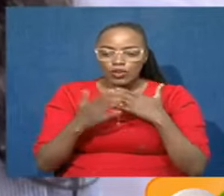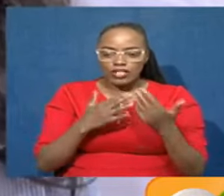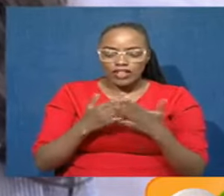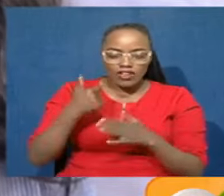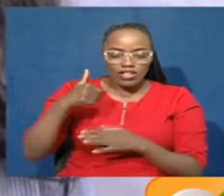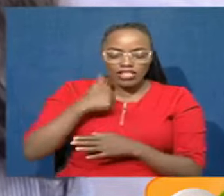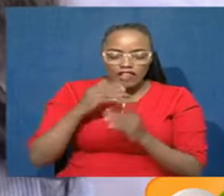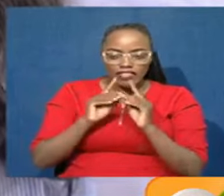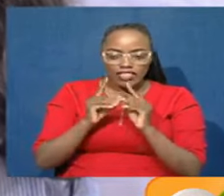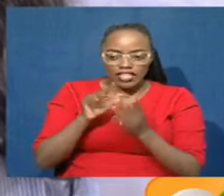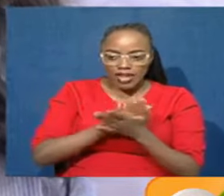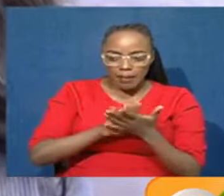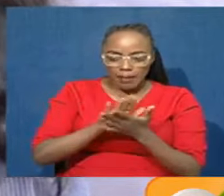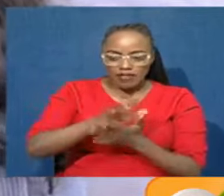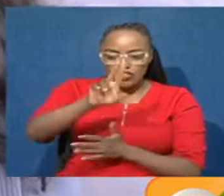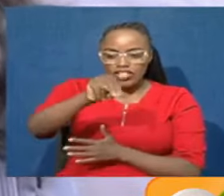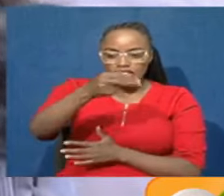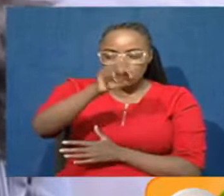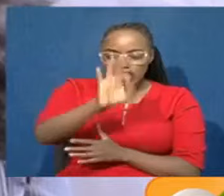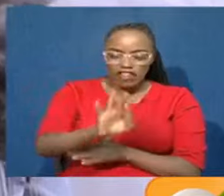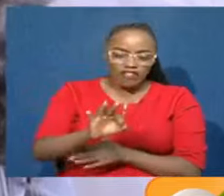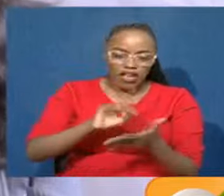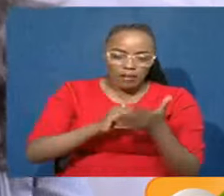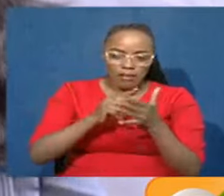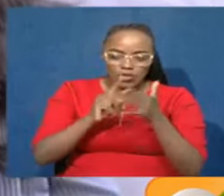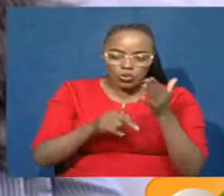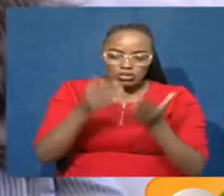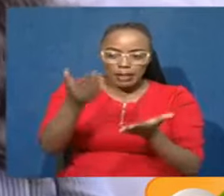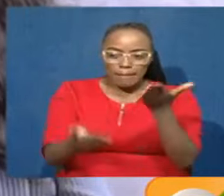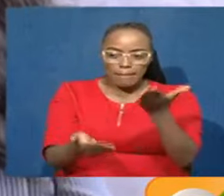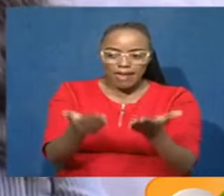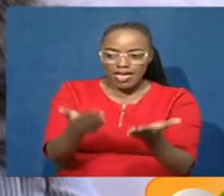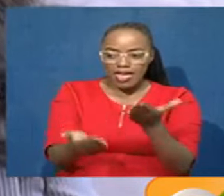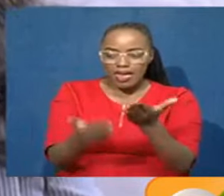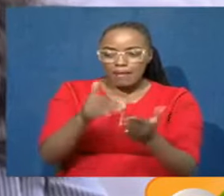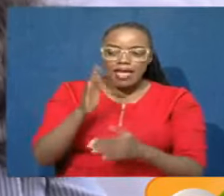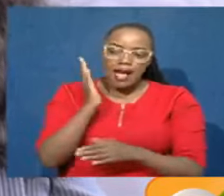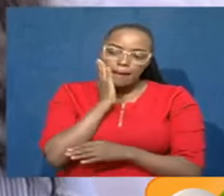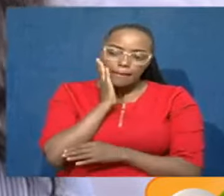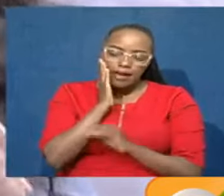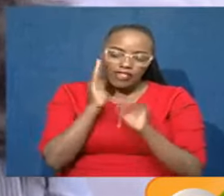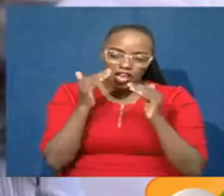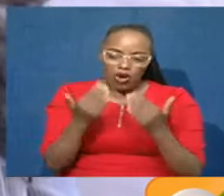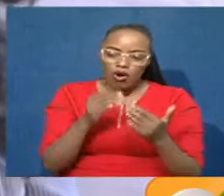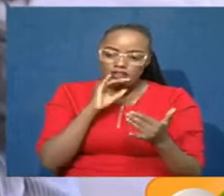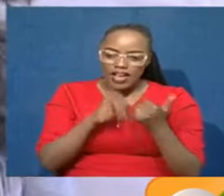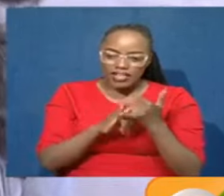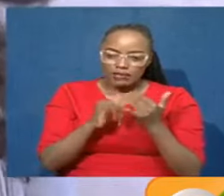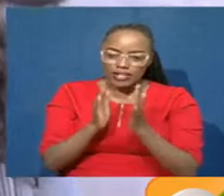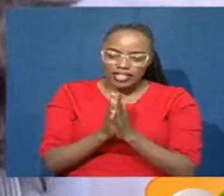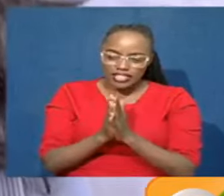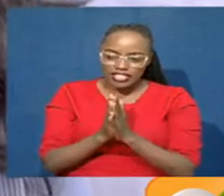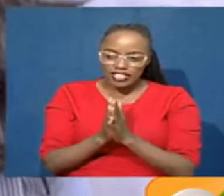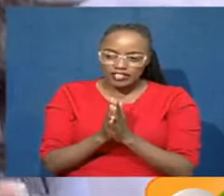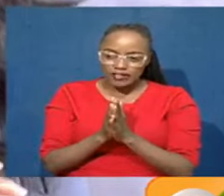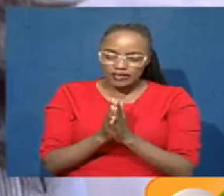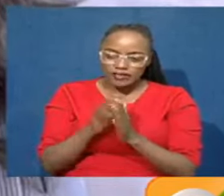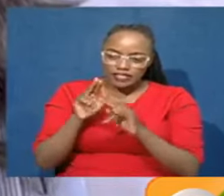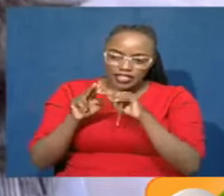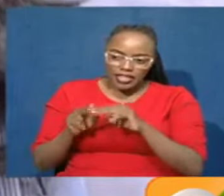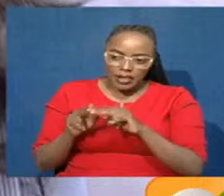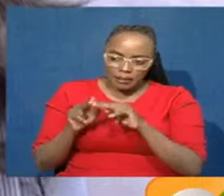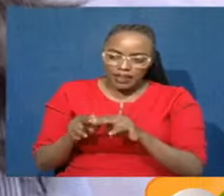the database of NHIF would mean maybe a mother, or rather a husband and the